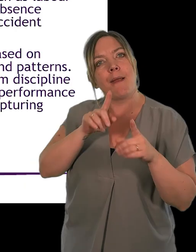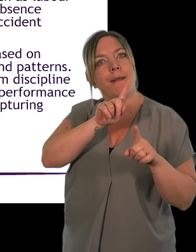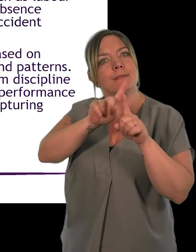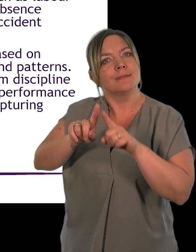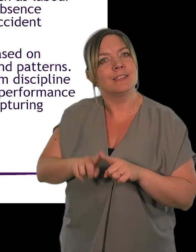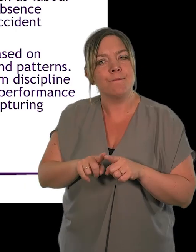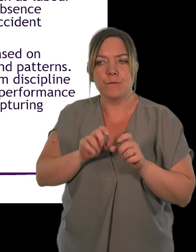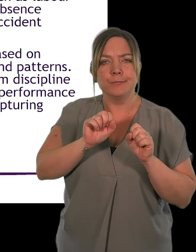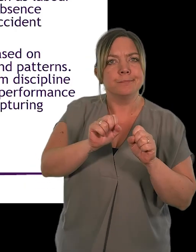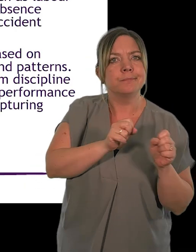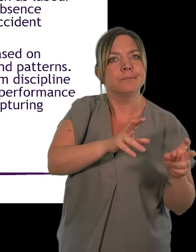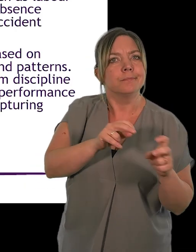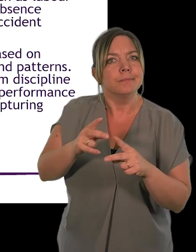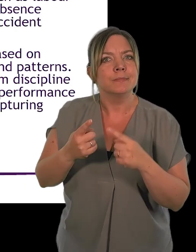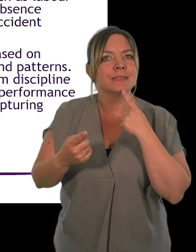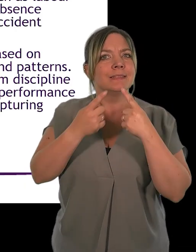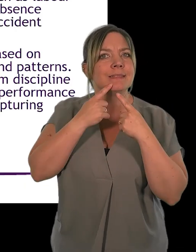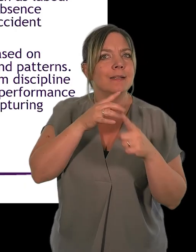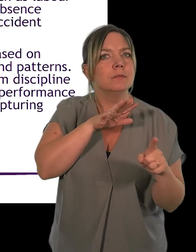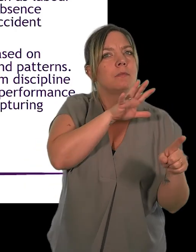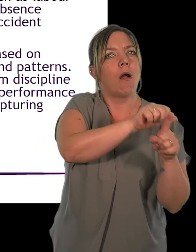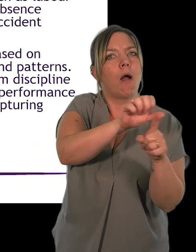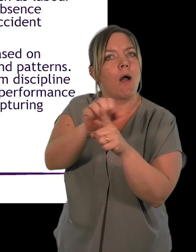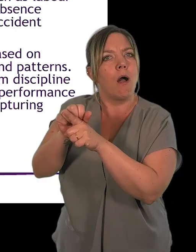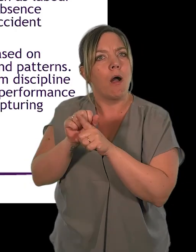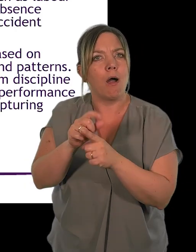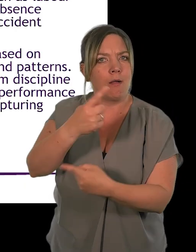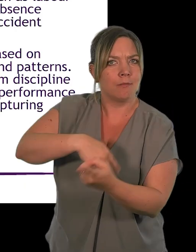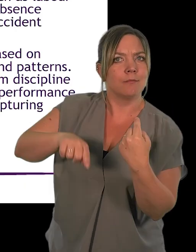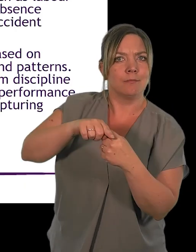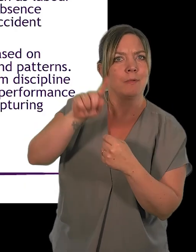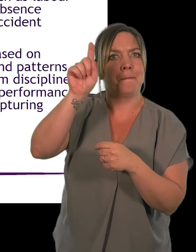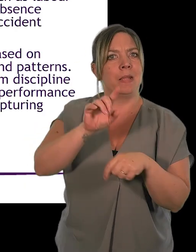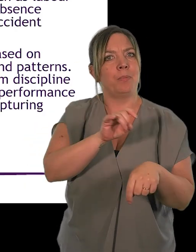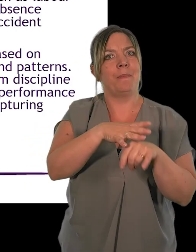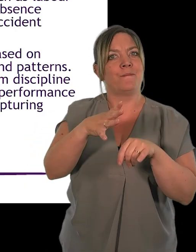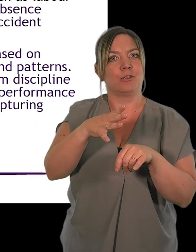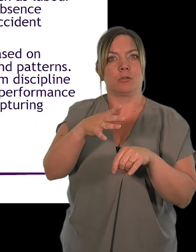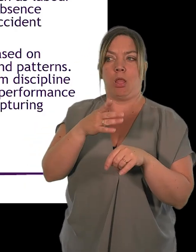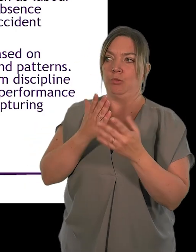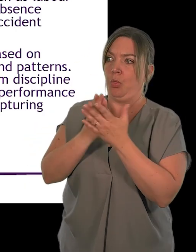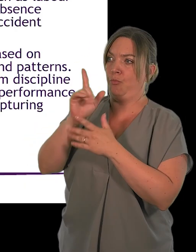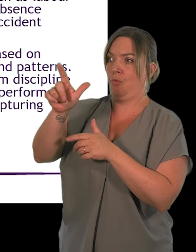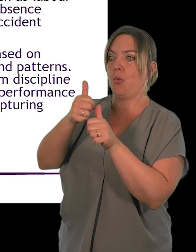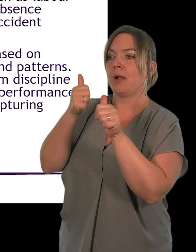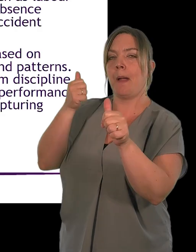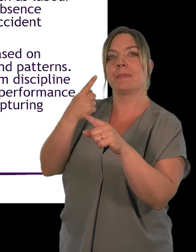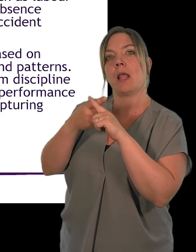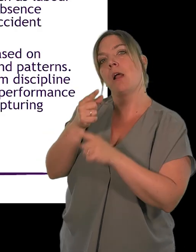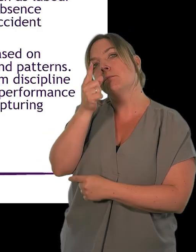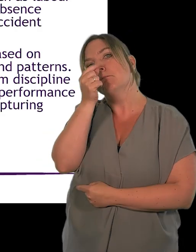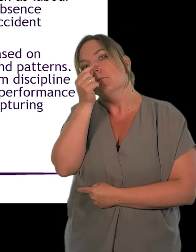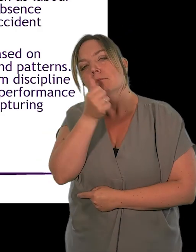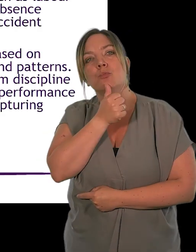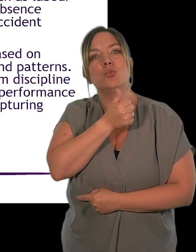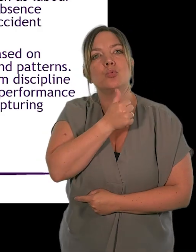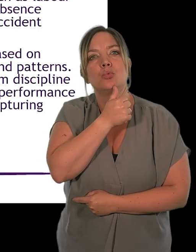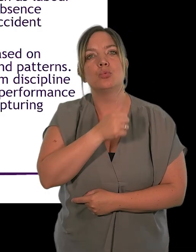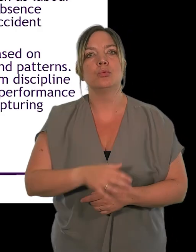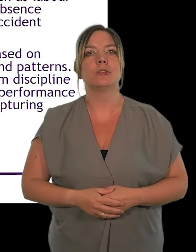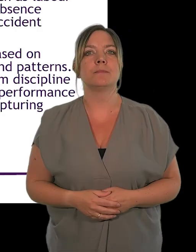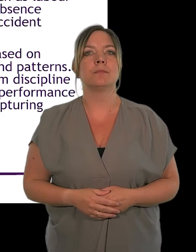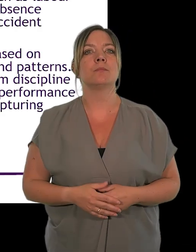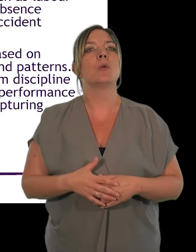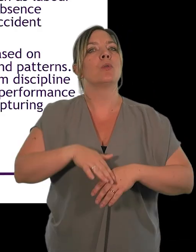Company X could use. So for coverage of this question, you need to explain the various forms of data that